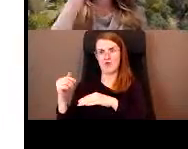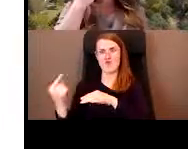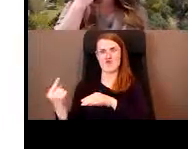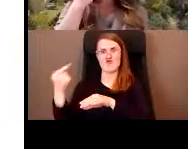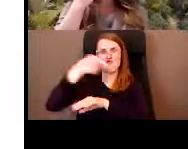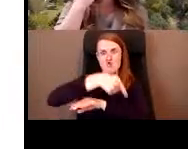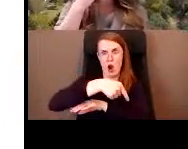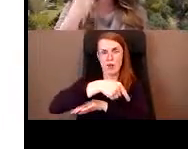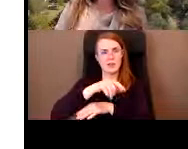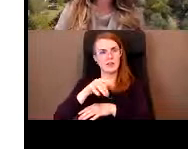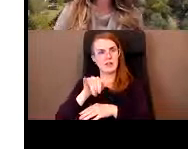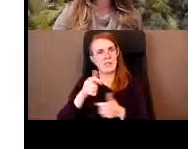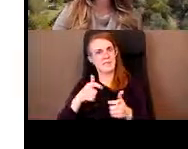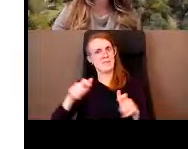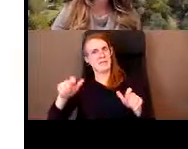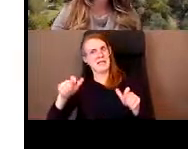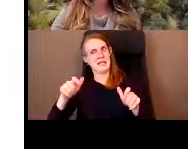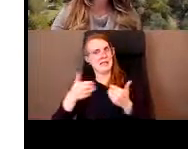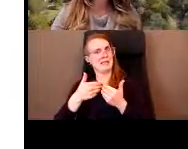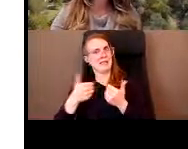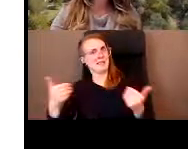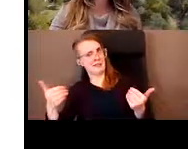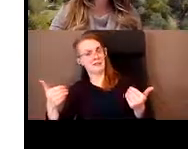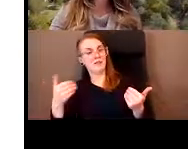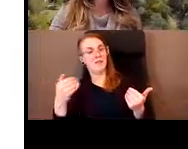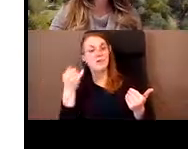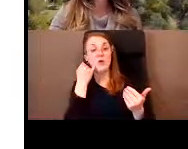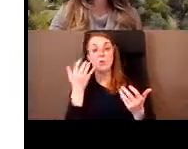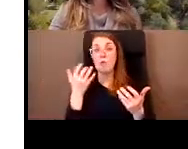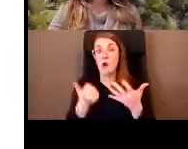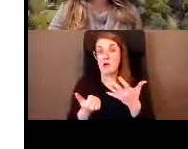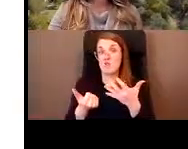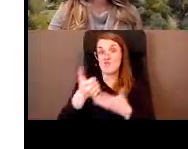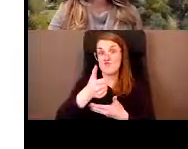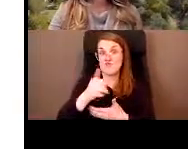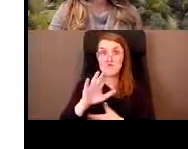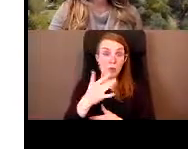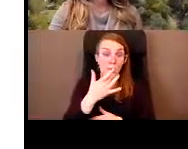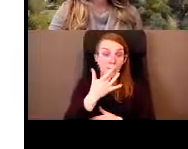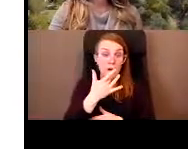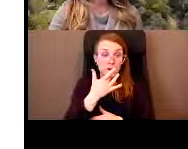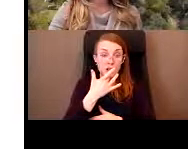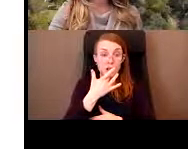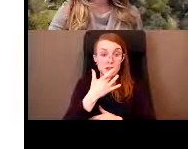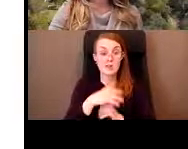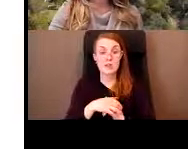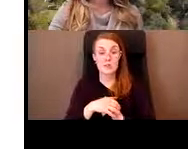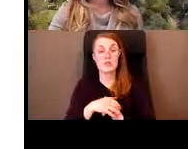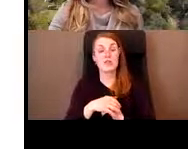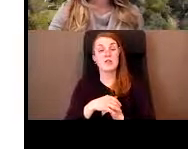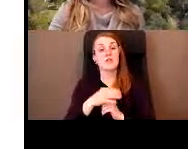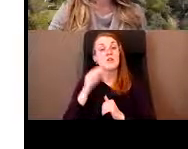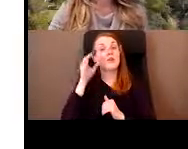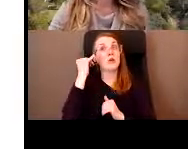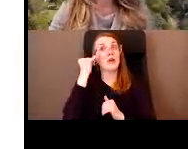of the park. So we'd like you to rank these in order of preference. So we have the idea from the